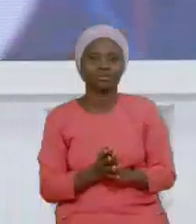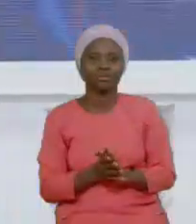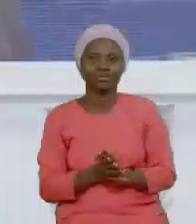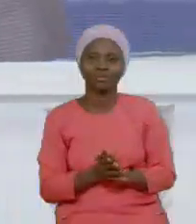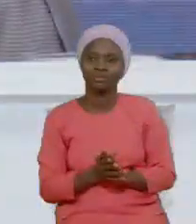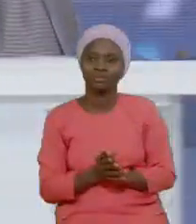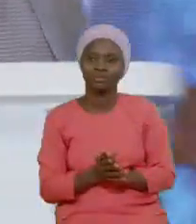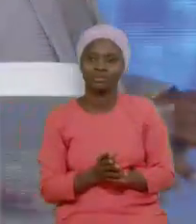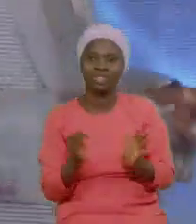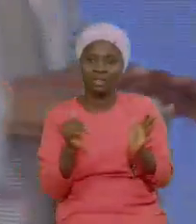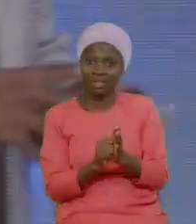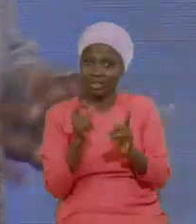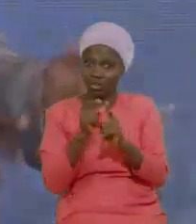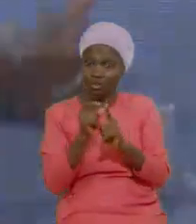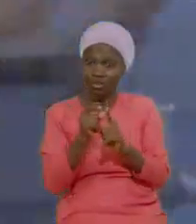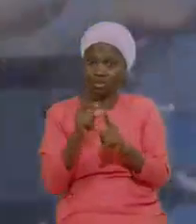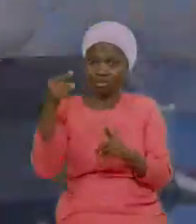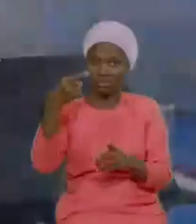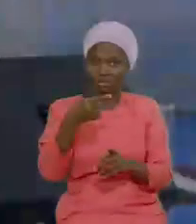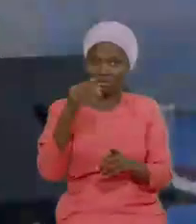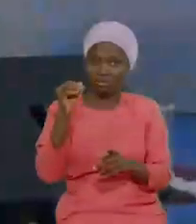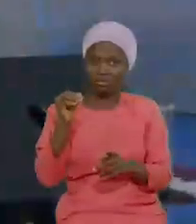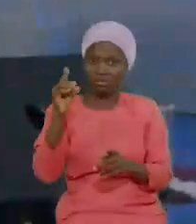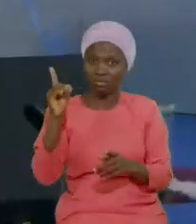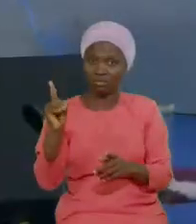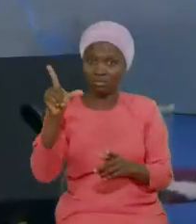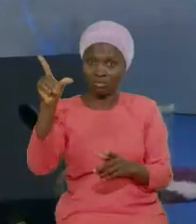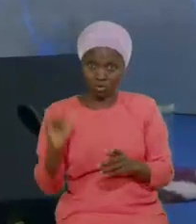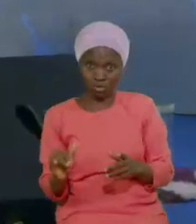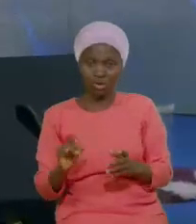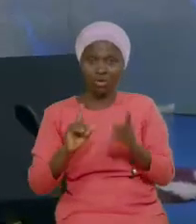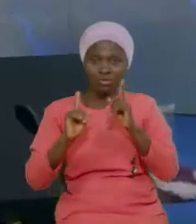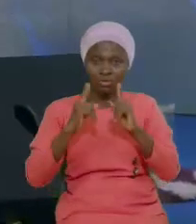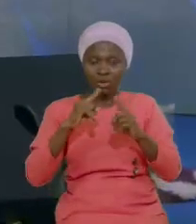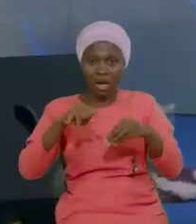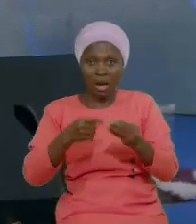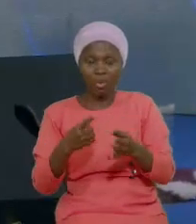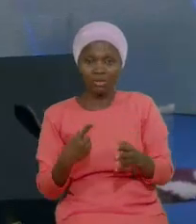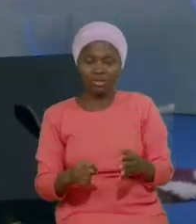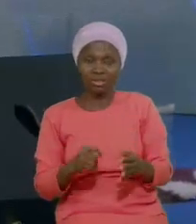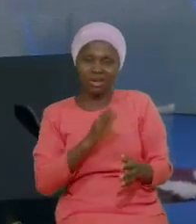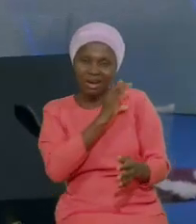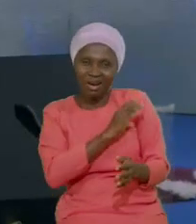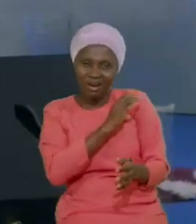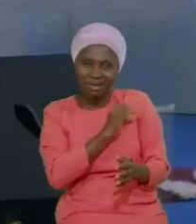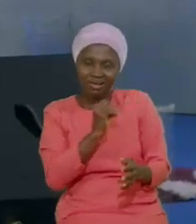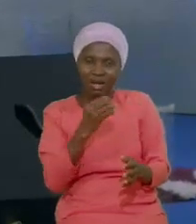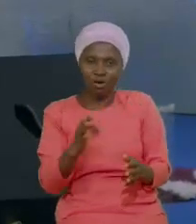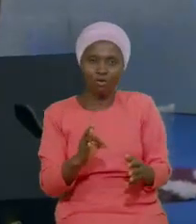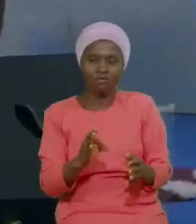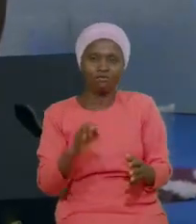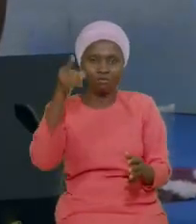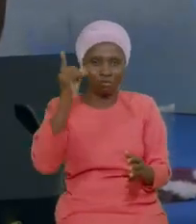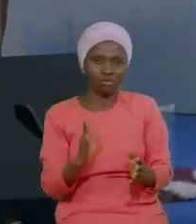That's what godly is talking about, the attributes and the nature and the character of God.